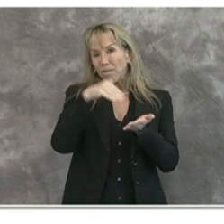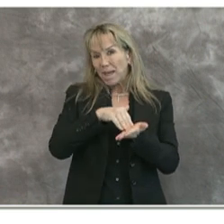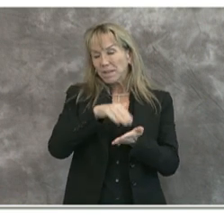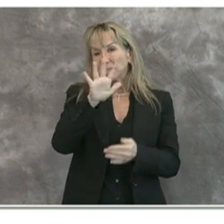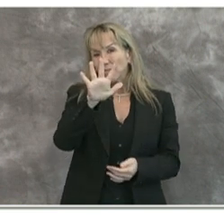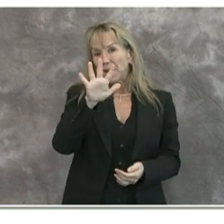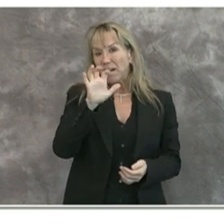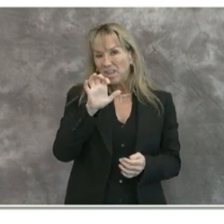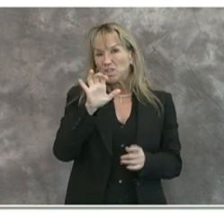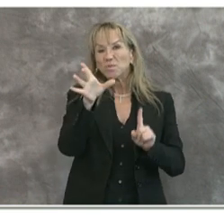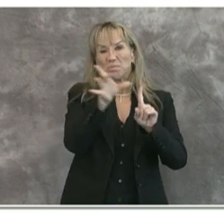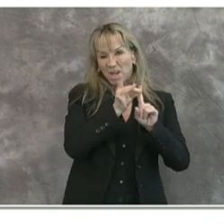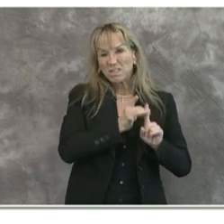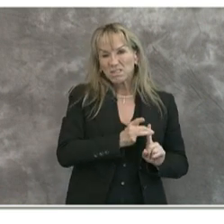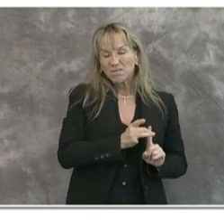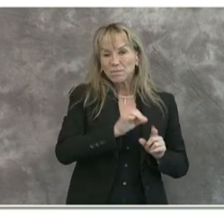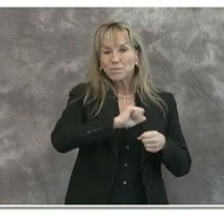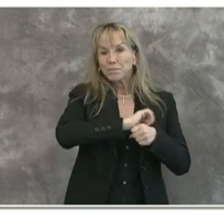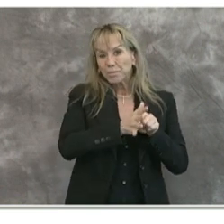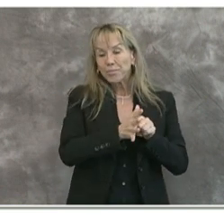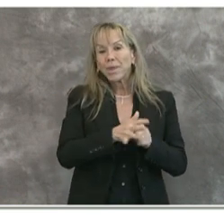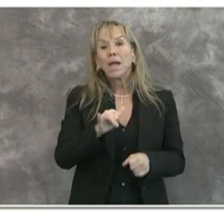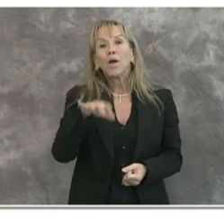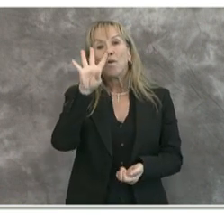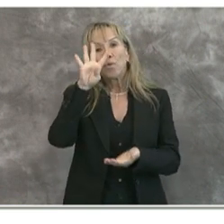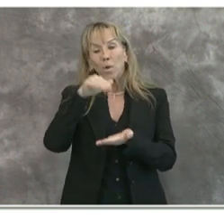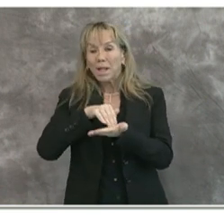112,500 positive cases, including